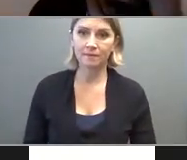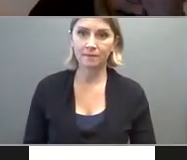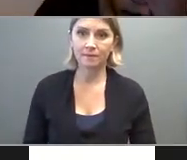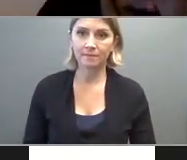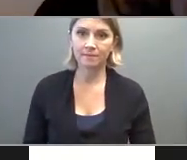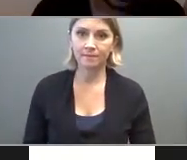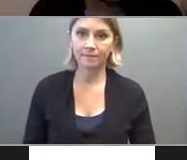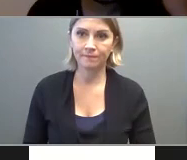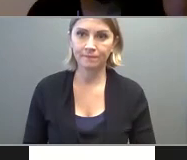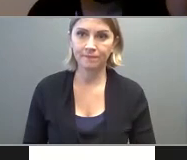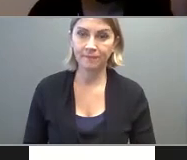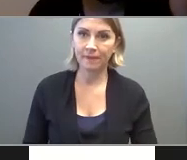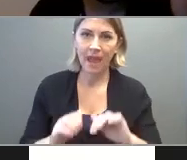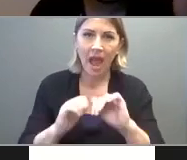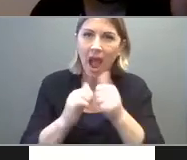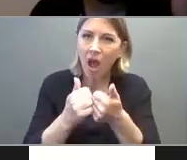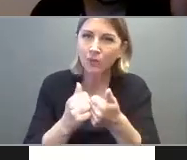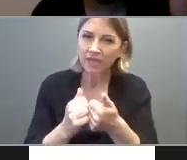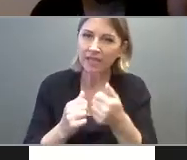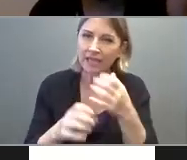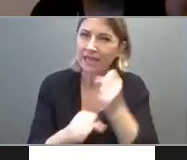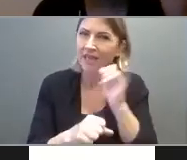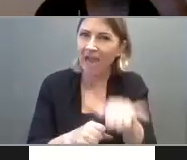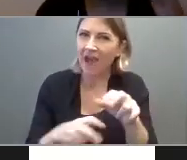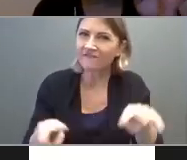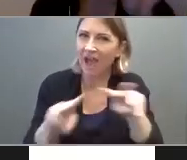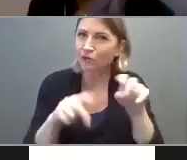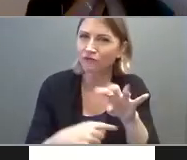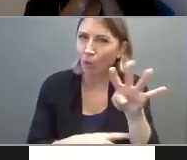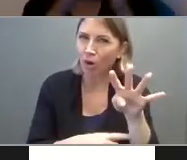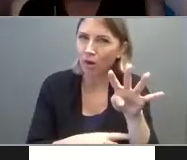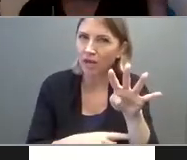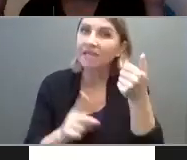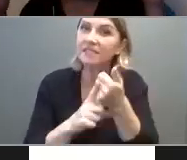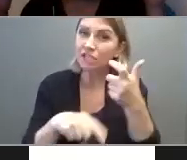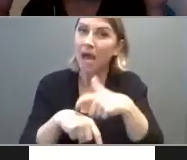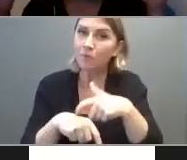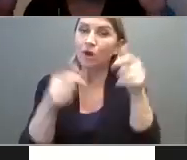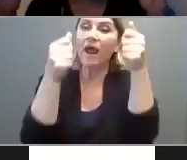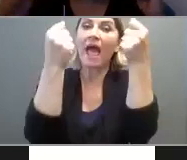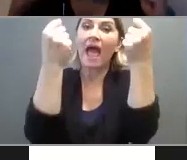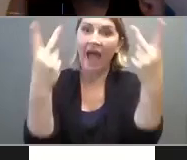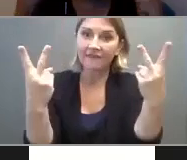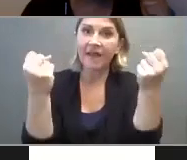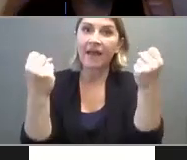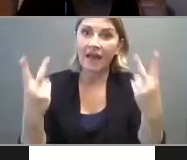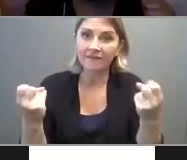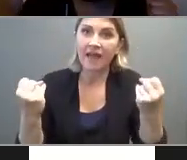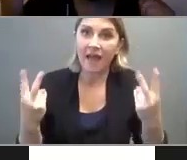4. And how did we get to that particular value of 4? Because every time we are halving the number of n's